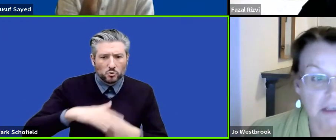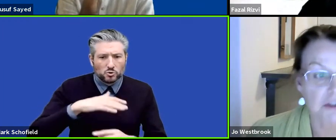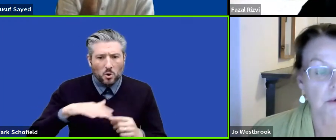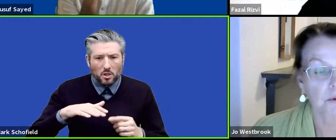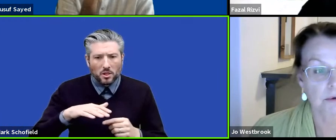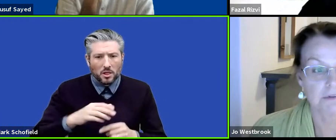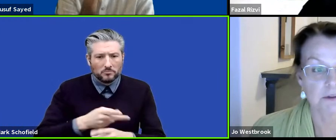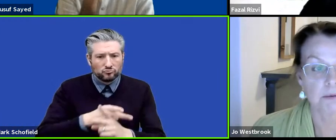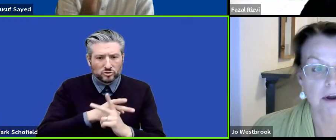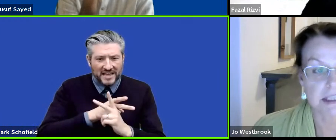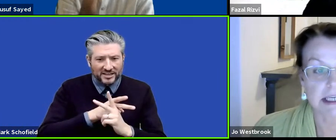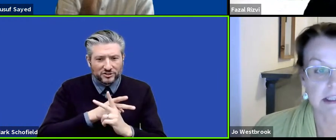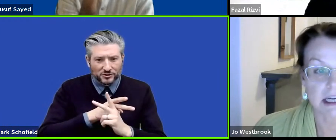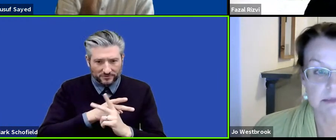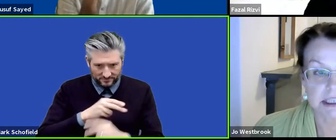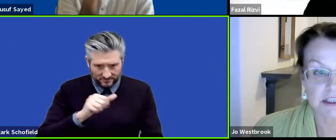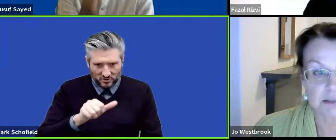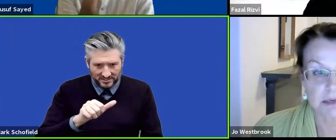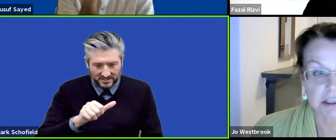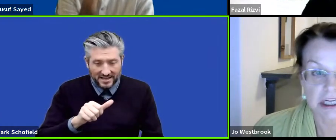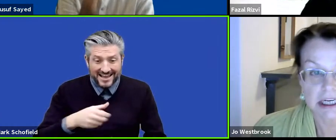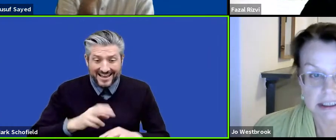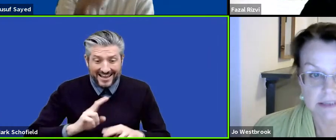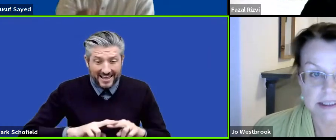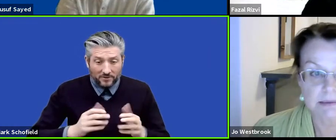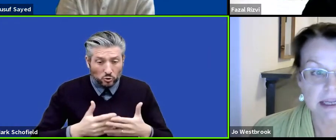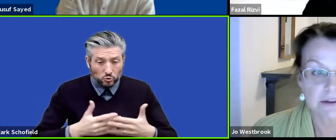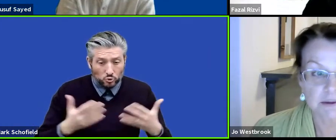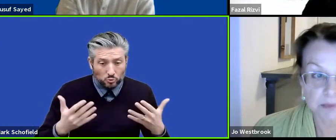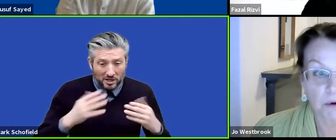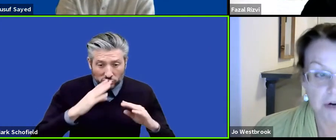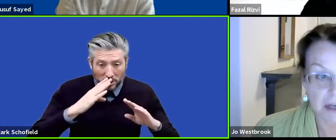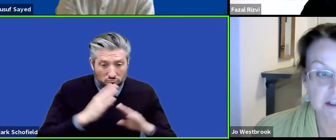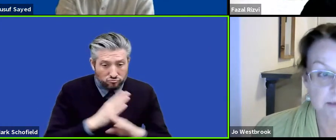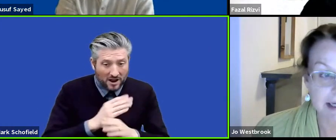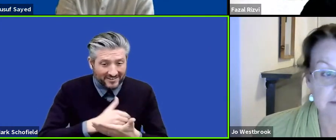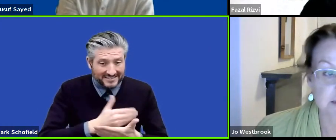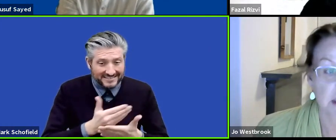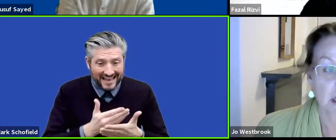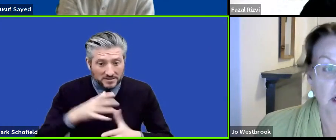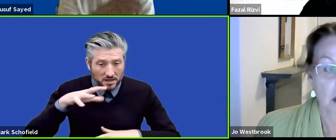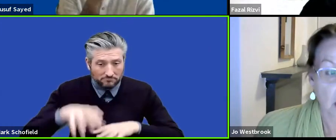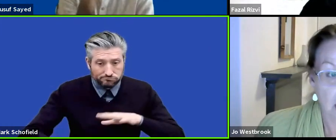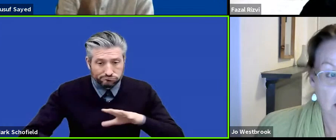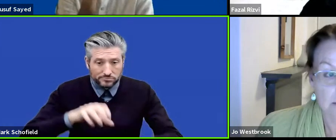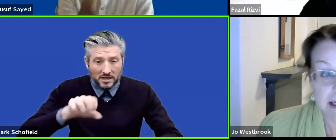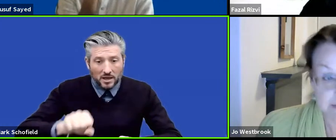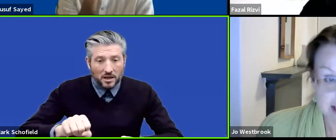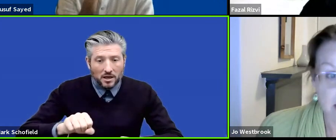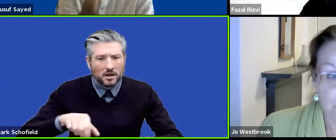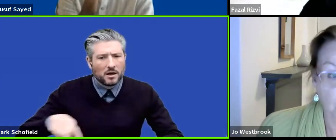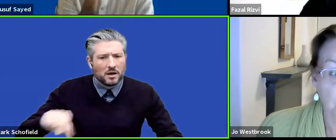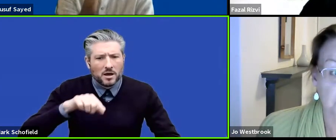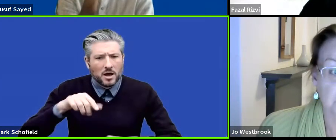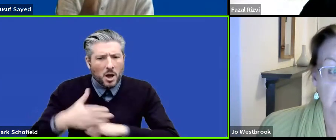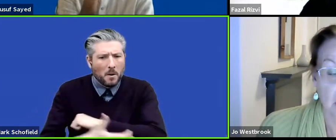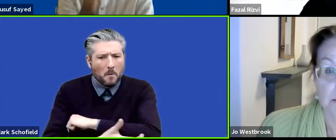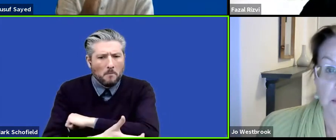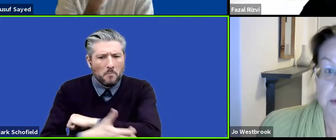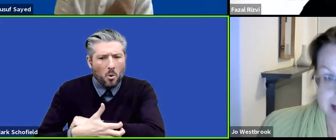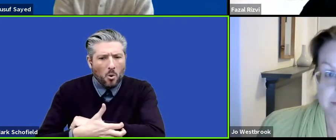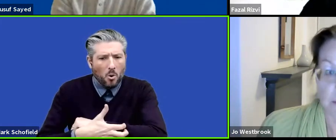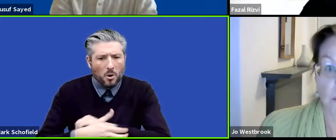too much, or if the private sector comes in too much, doesn't this mean that the poor are going to be left out more